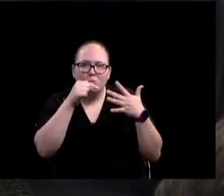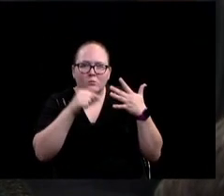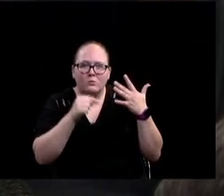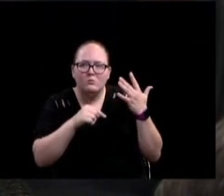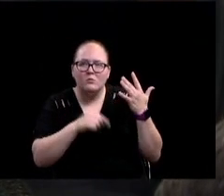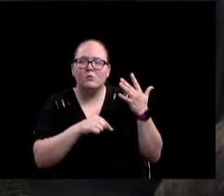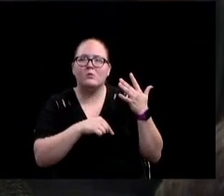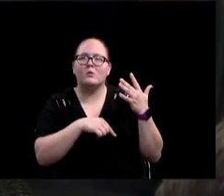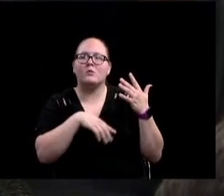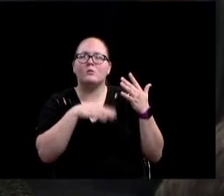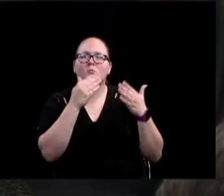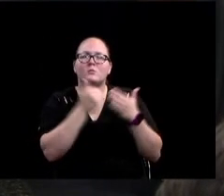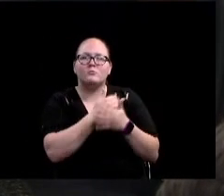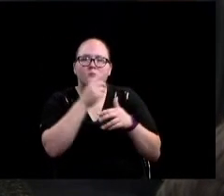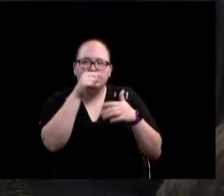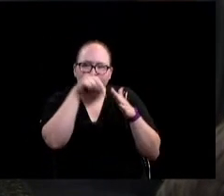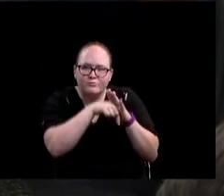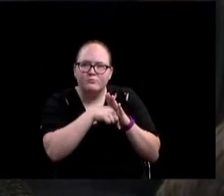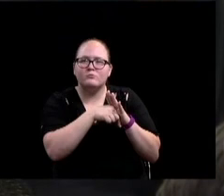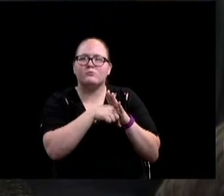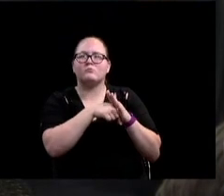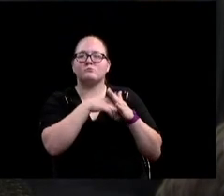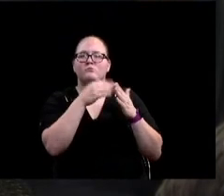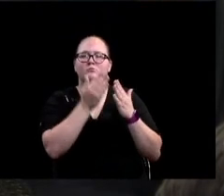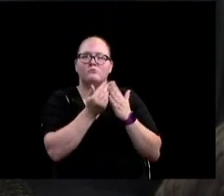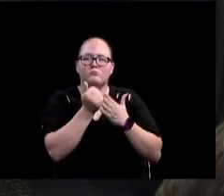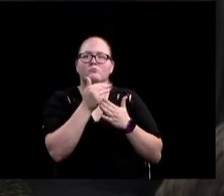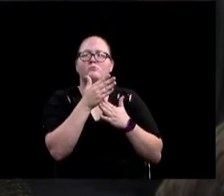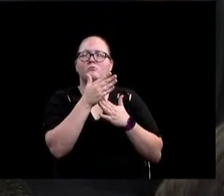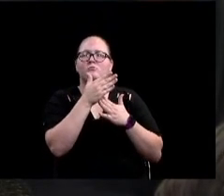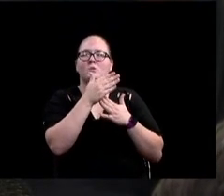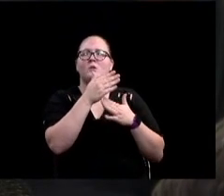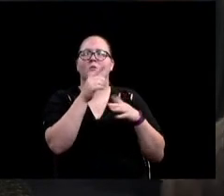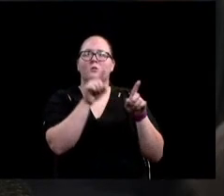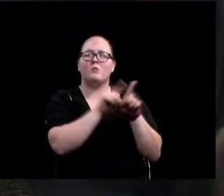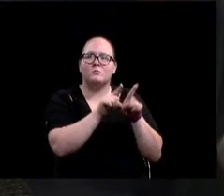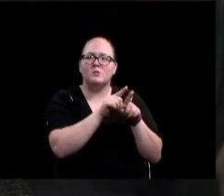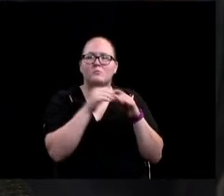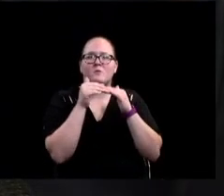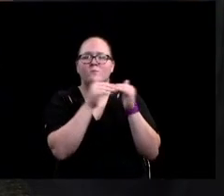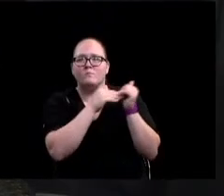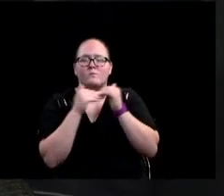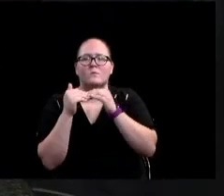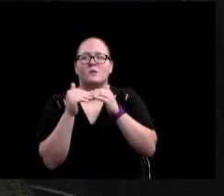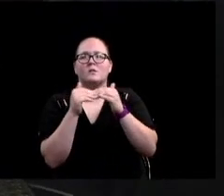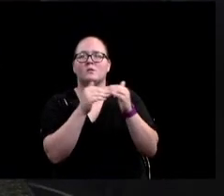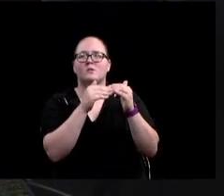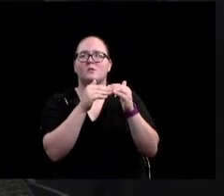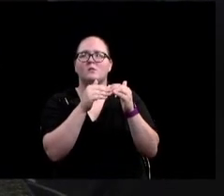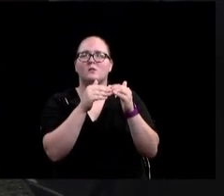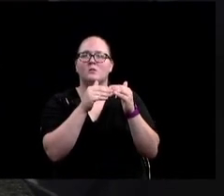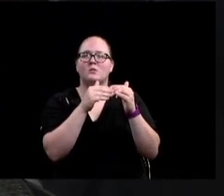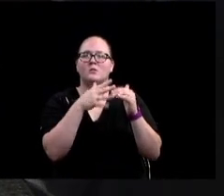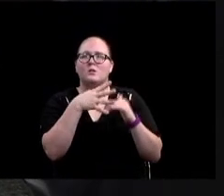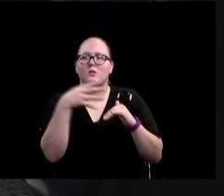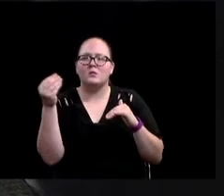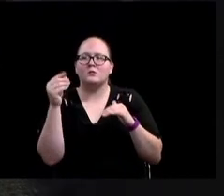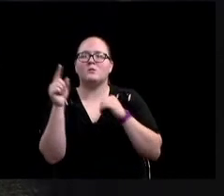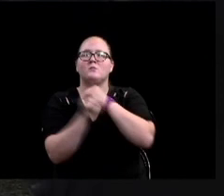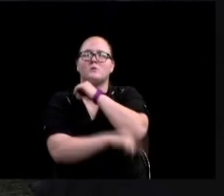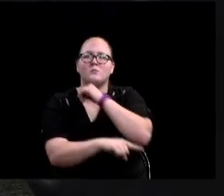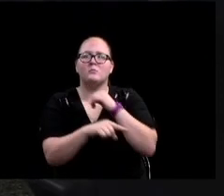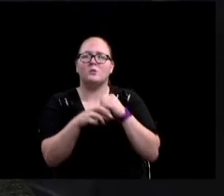has the chief been fair and equitable in discipline recommendation? And has the chief been